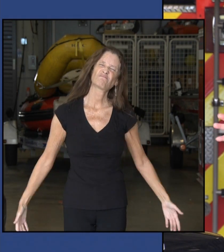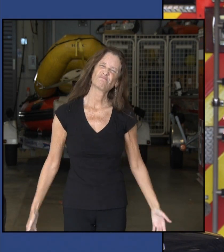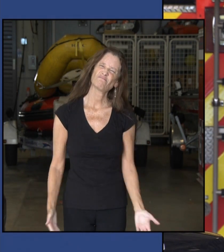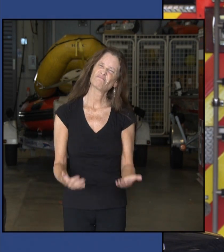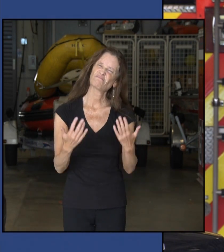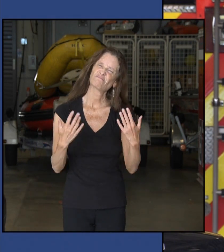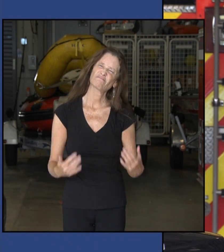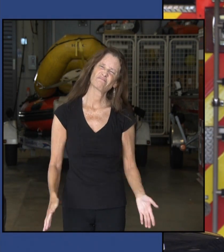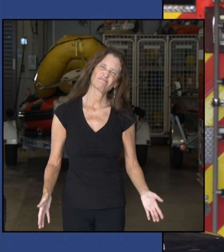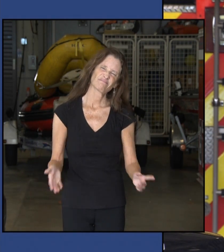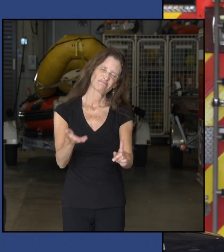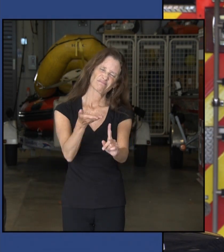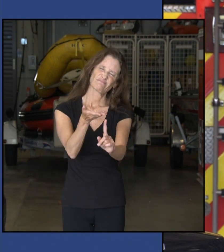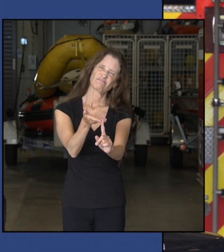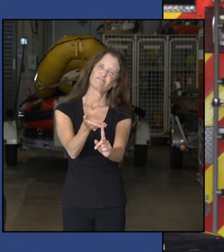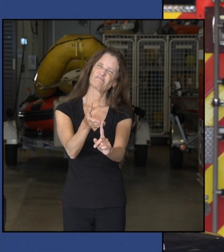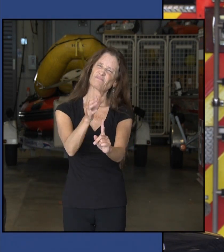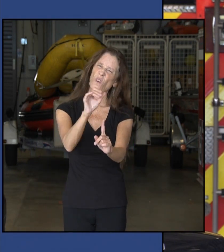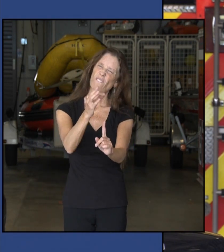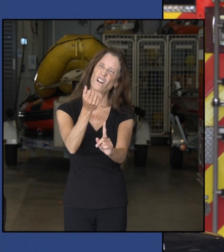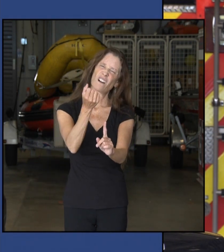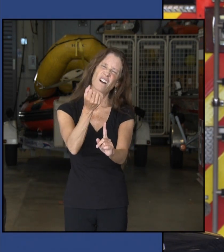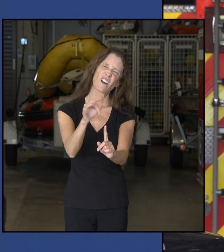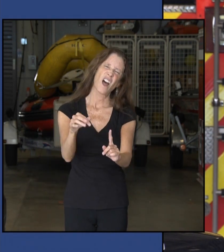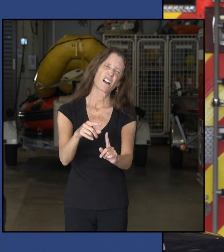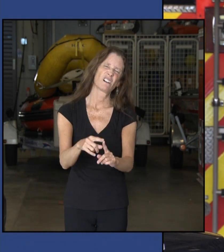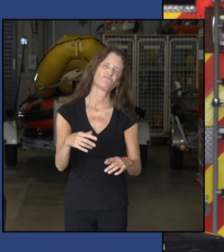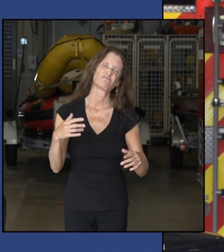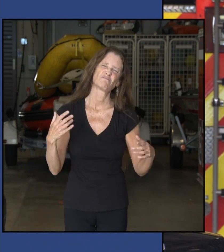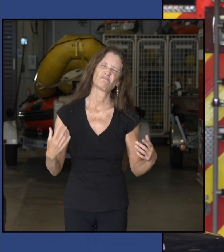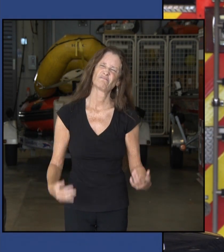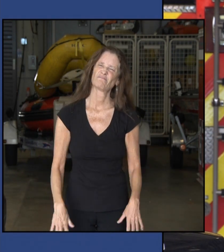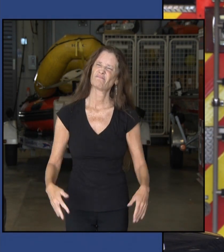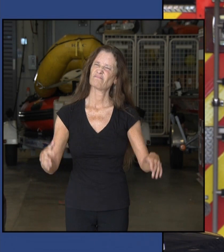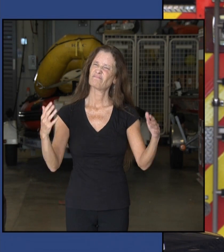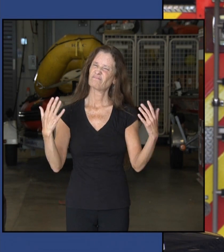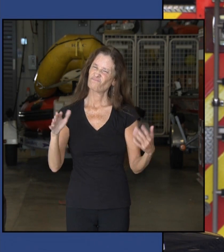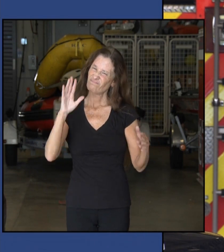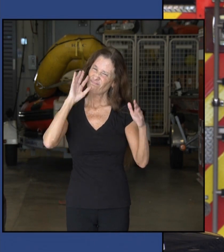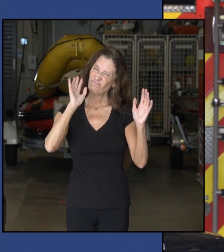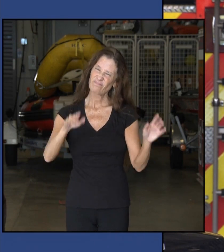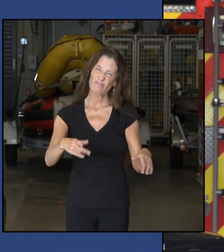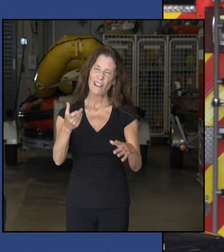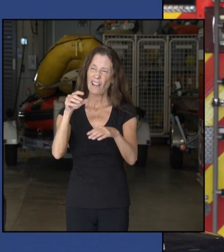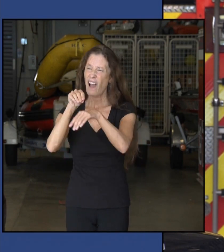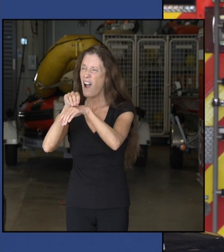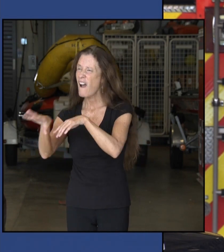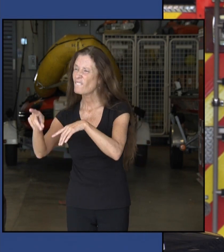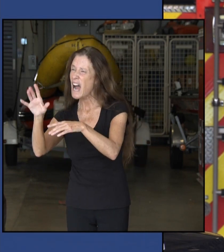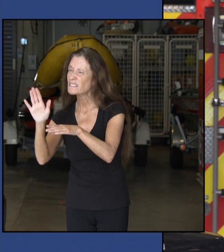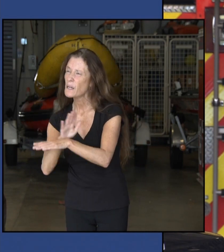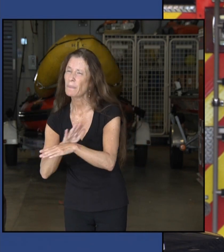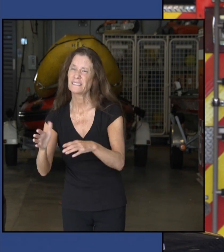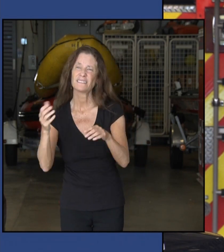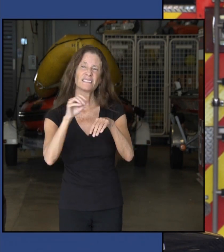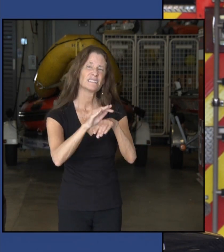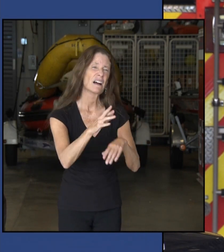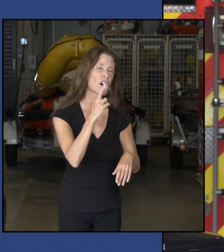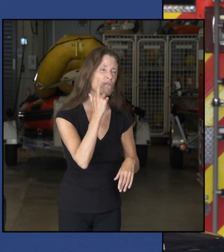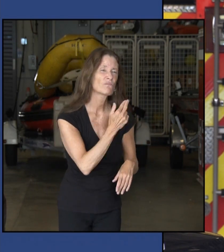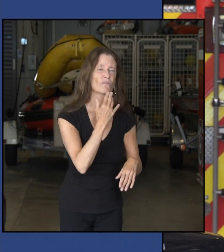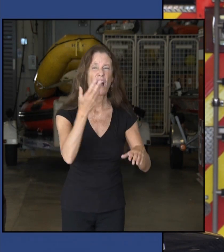fight against this virus does weigh more heavily on some than others, and we ought to be sensitive to that. We ought to recognize